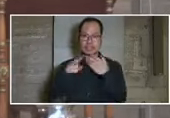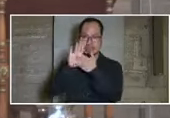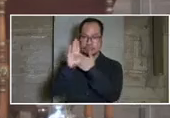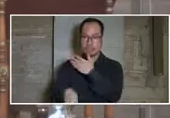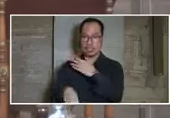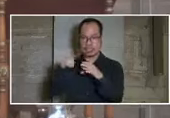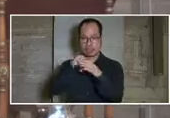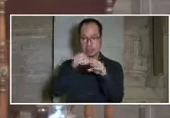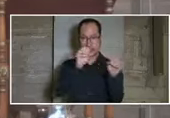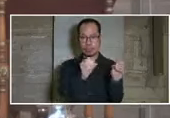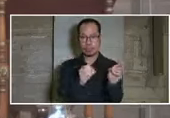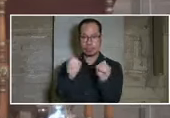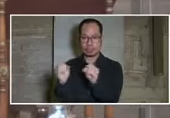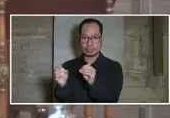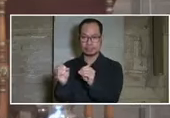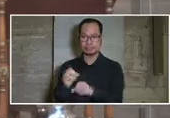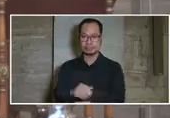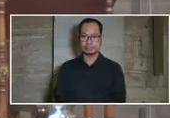into order.